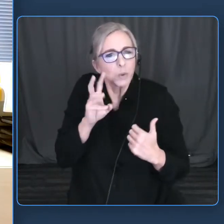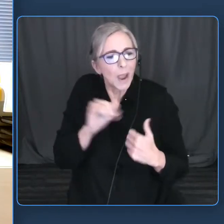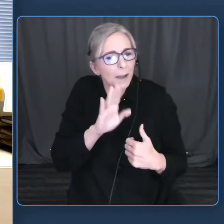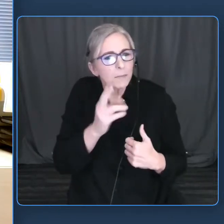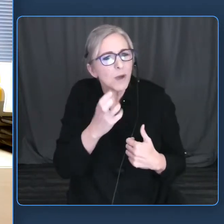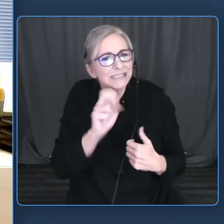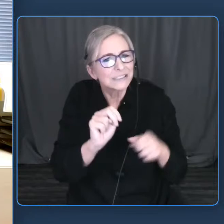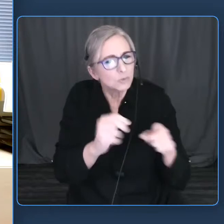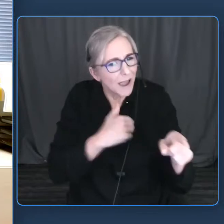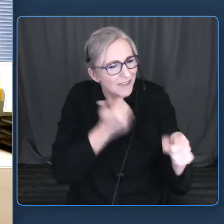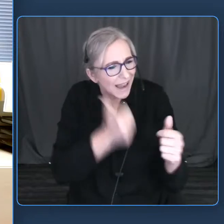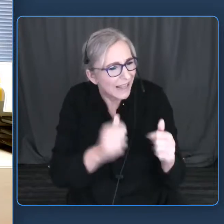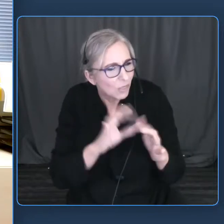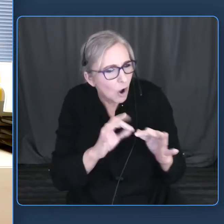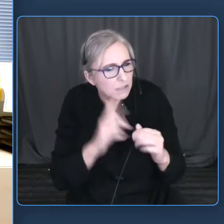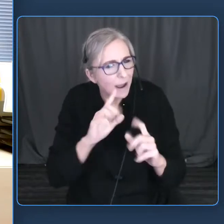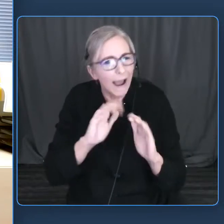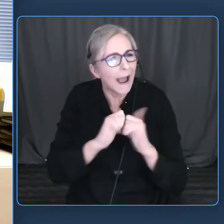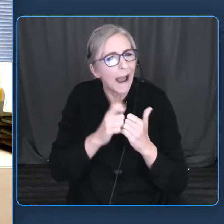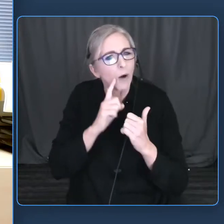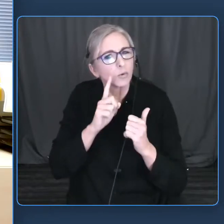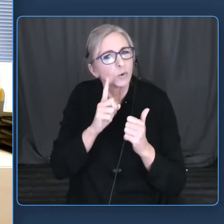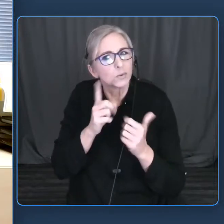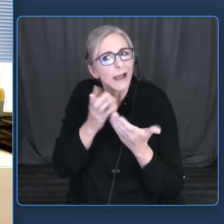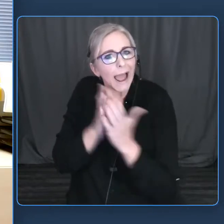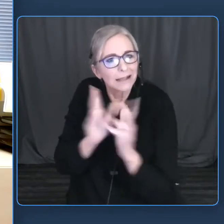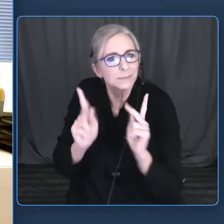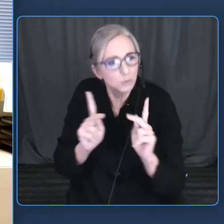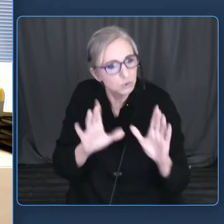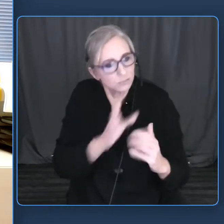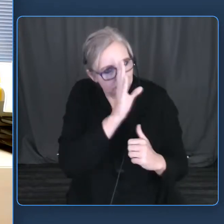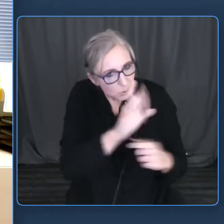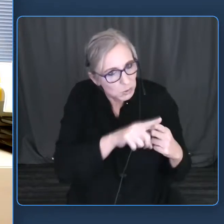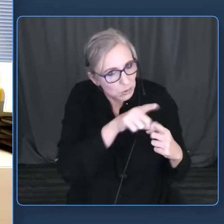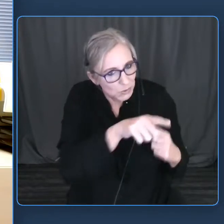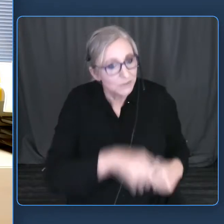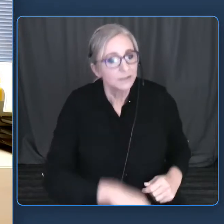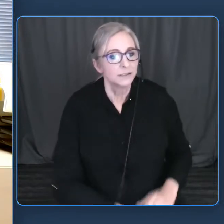Brendan, do you have any thoughts on that or anything else you wanted to?